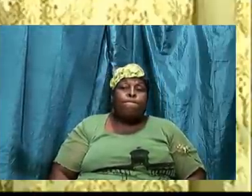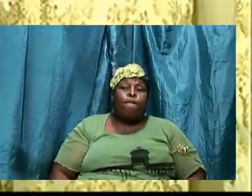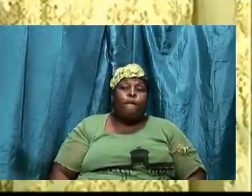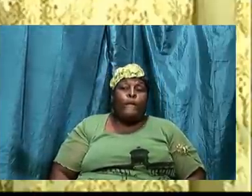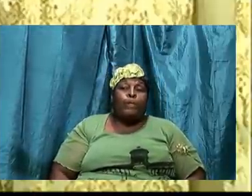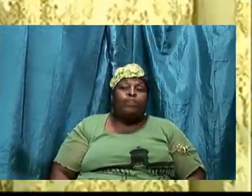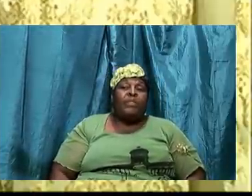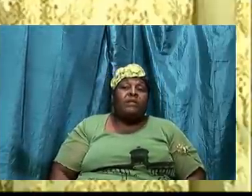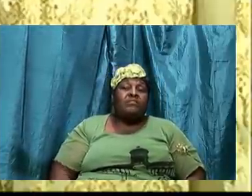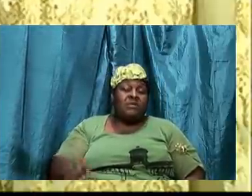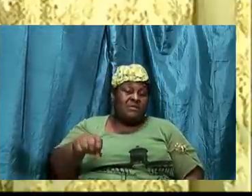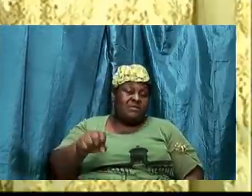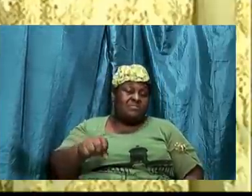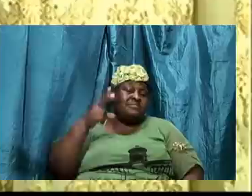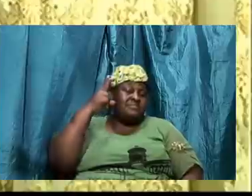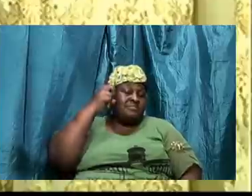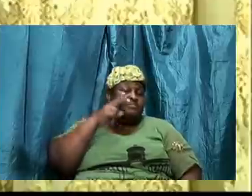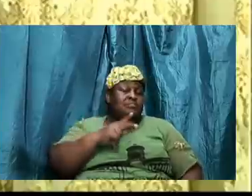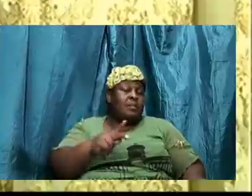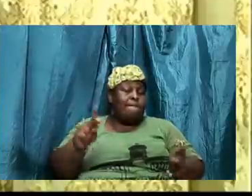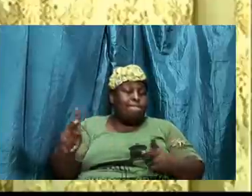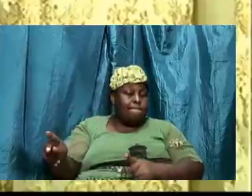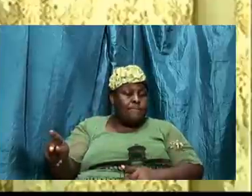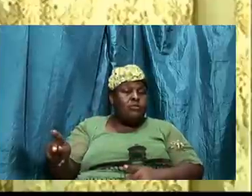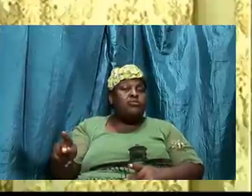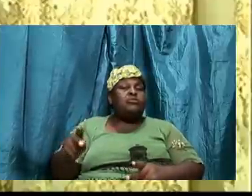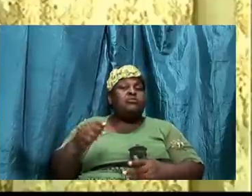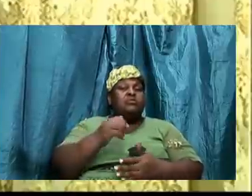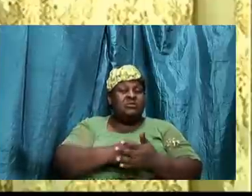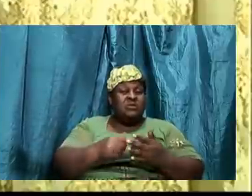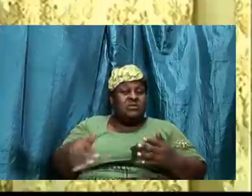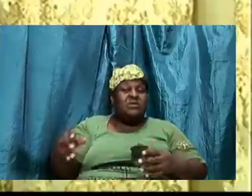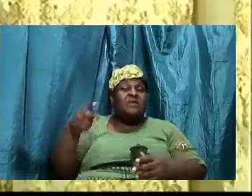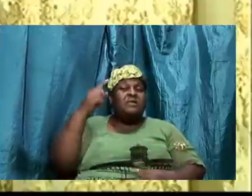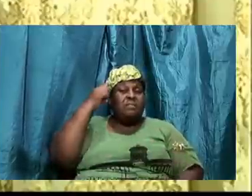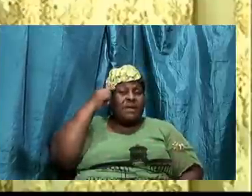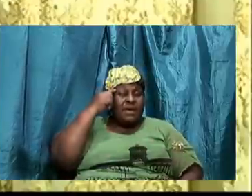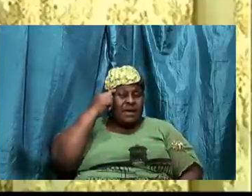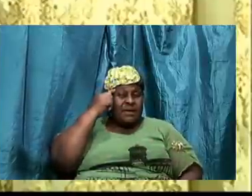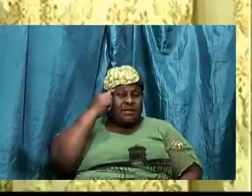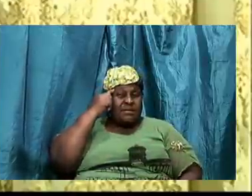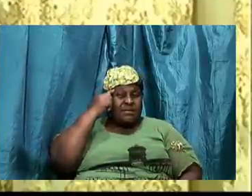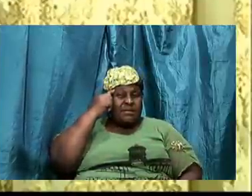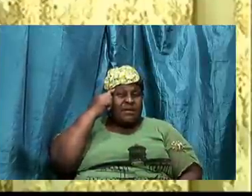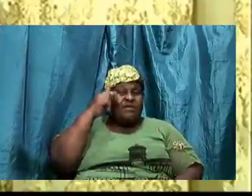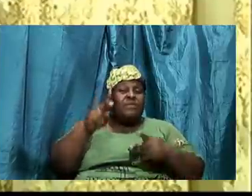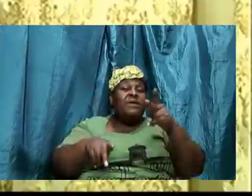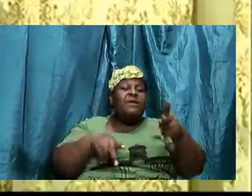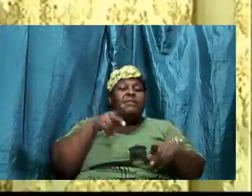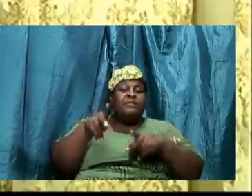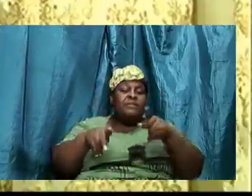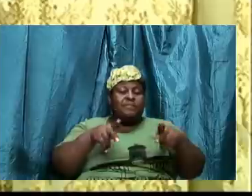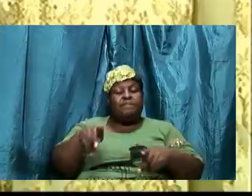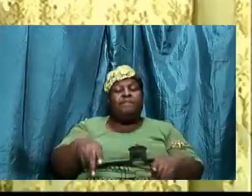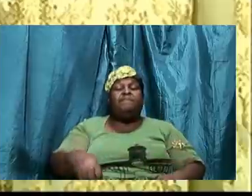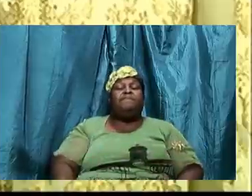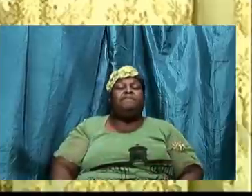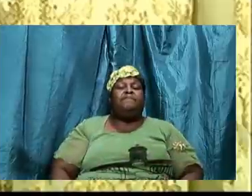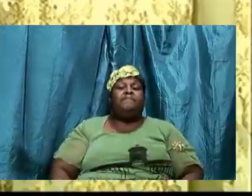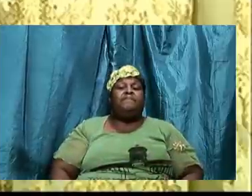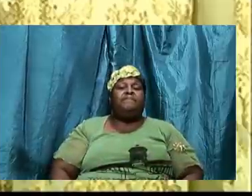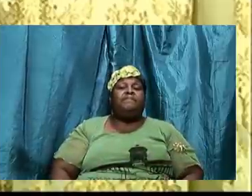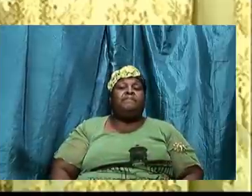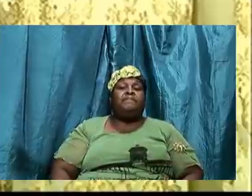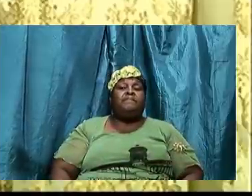Yes, so Satan can put something in the mind of, you know, that this is why we have saints living in malice.